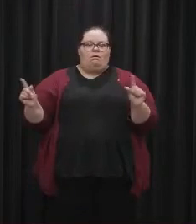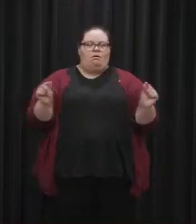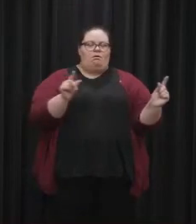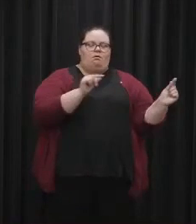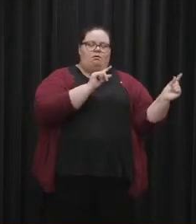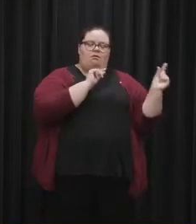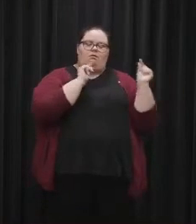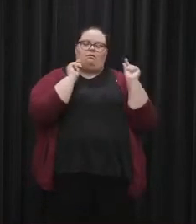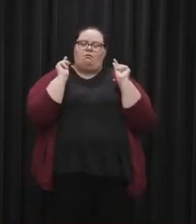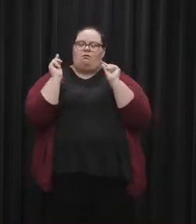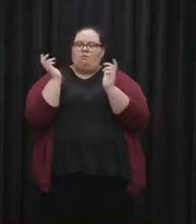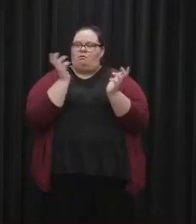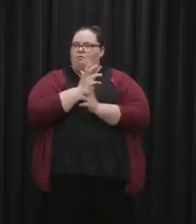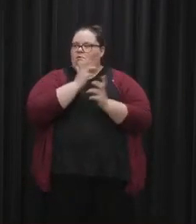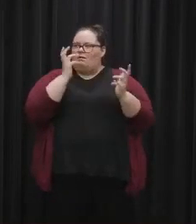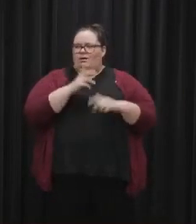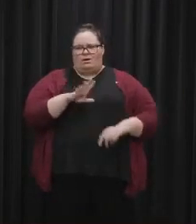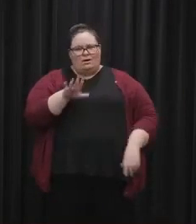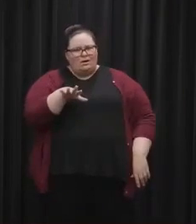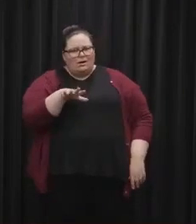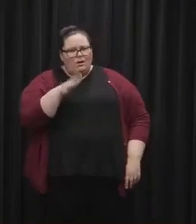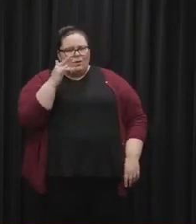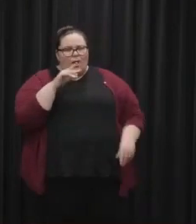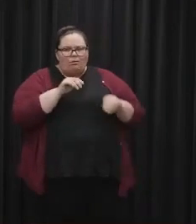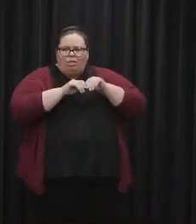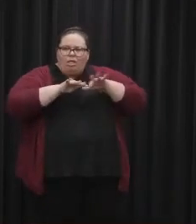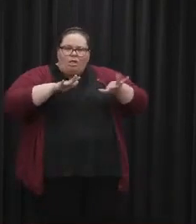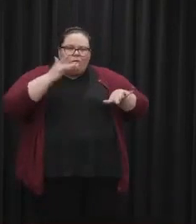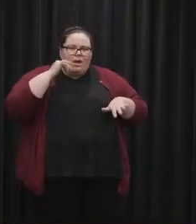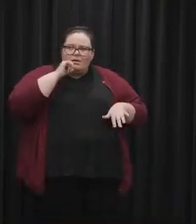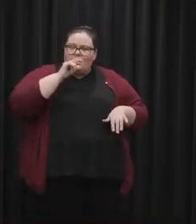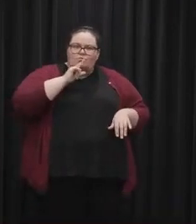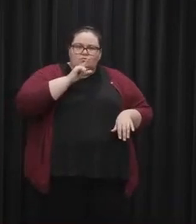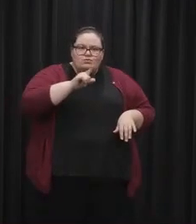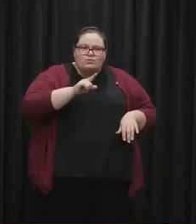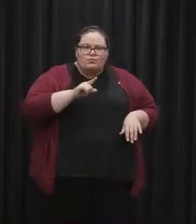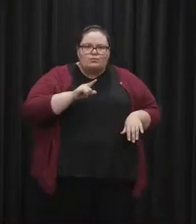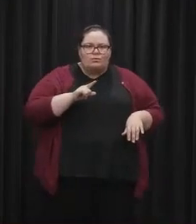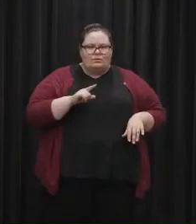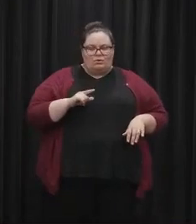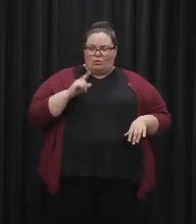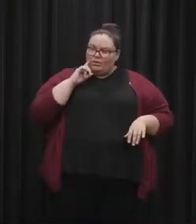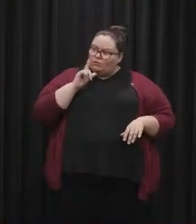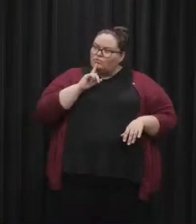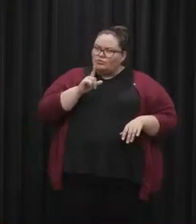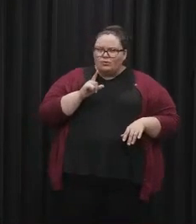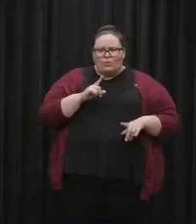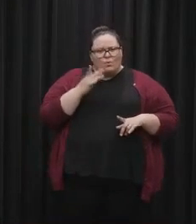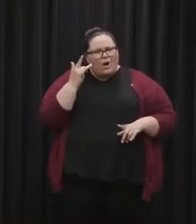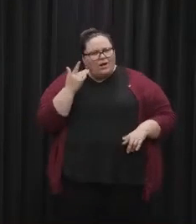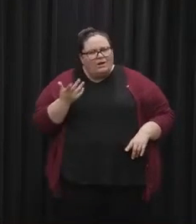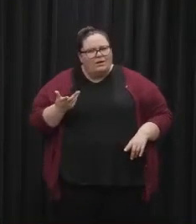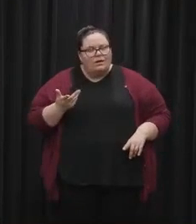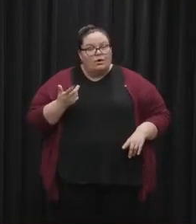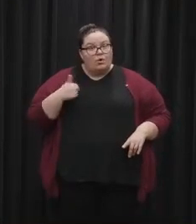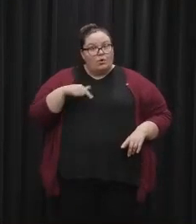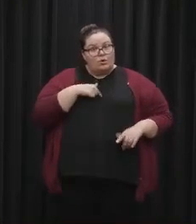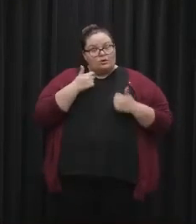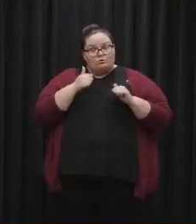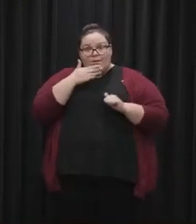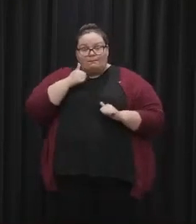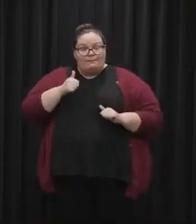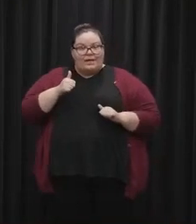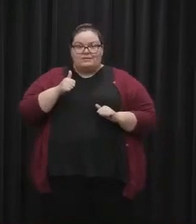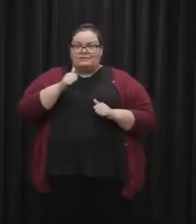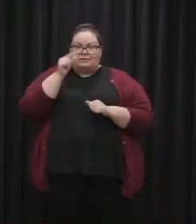and offline spreading information that they know is not true. Or if they don't, they should. We are doing our best in government to